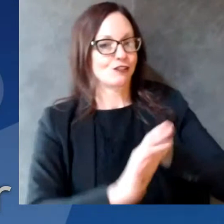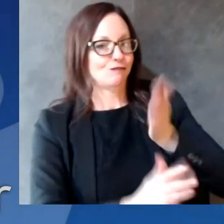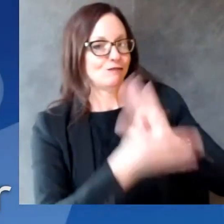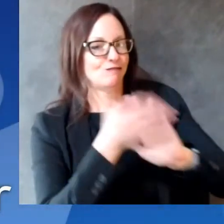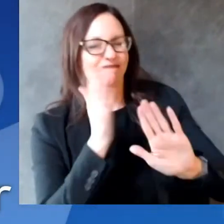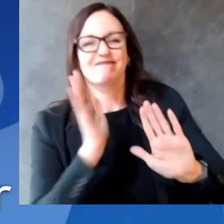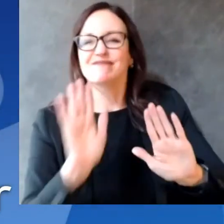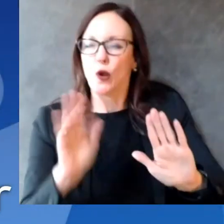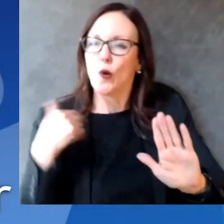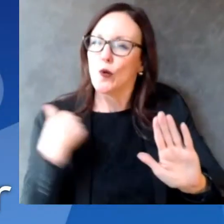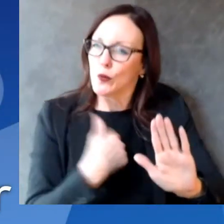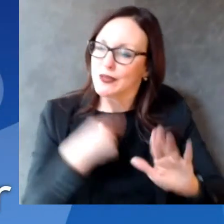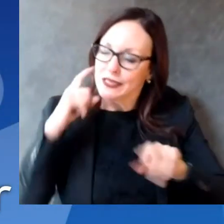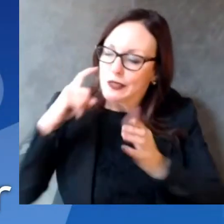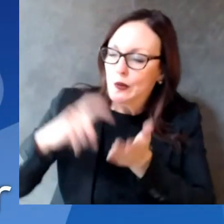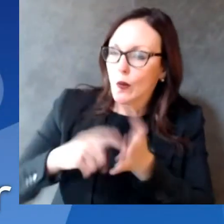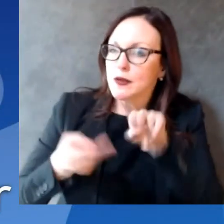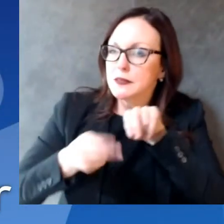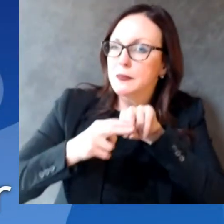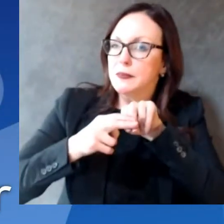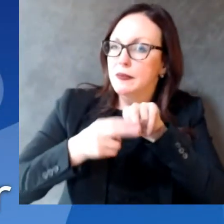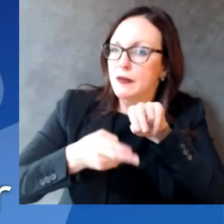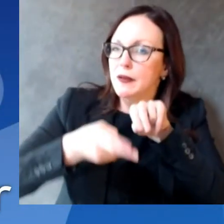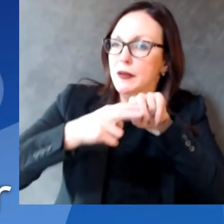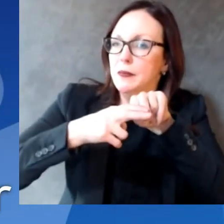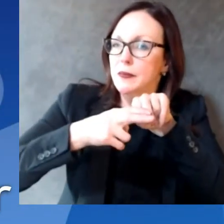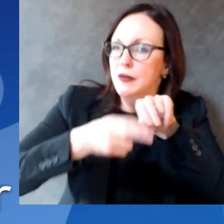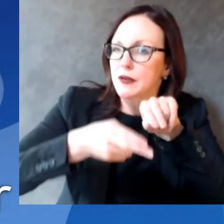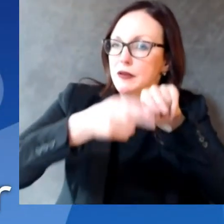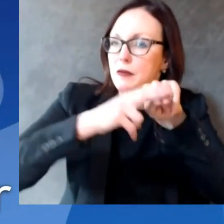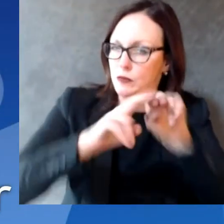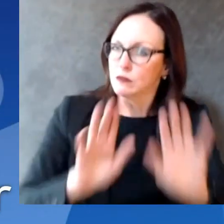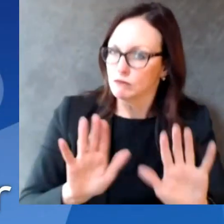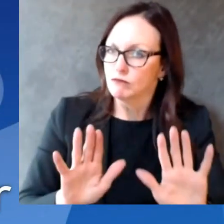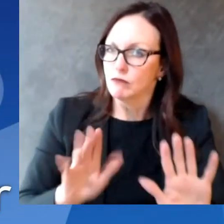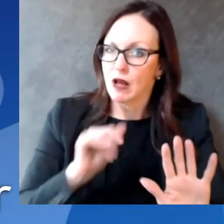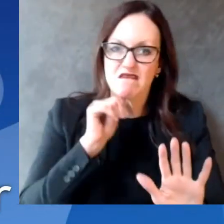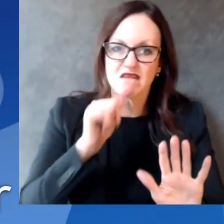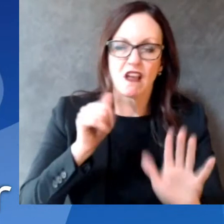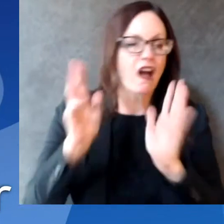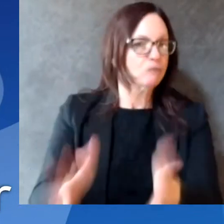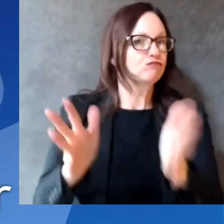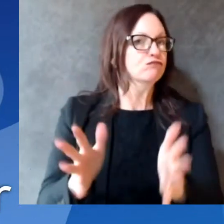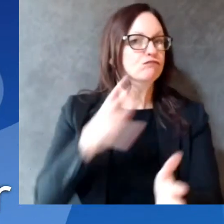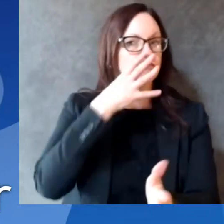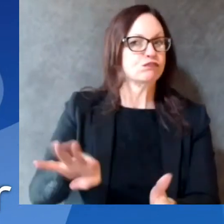Thank you. The next question to Jonathan Kraus, WHBY in Appleton.